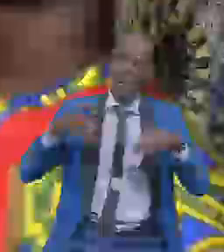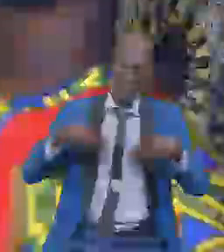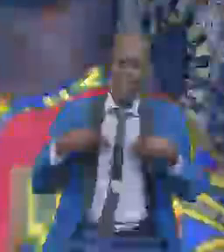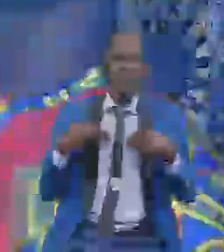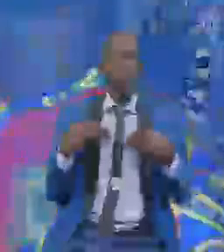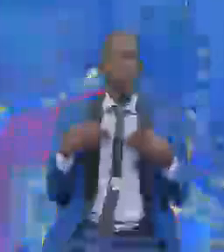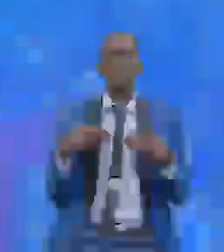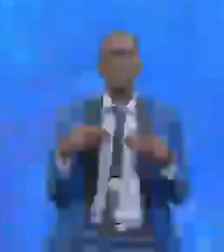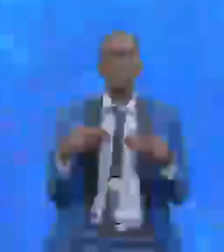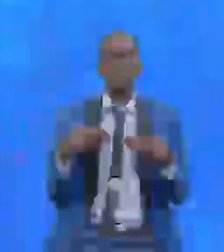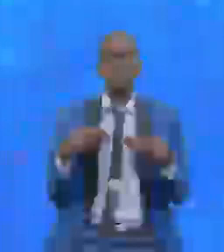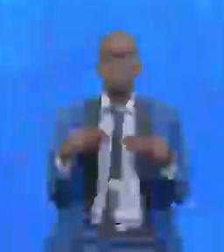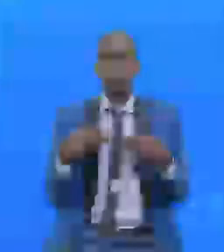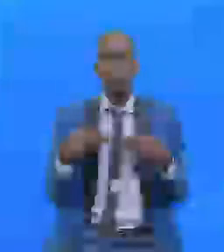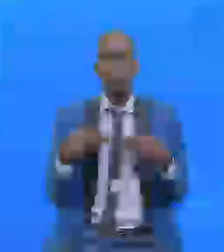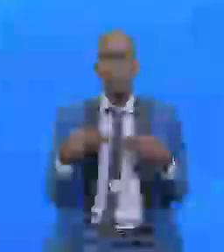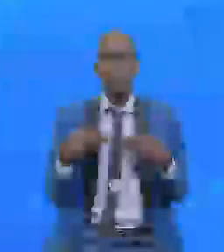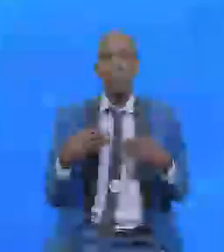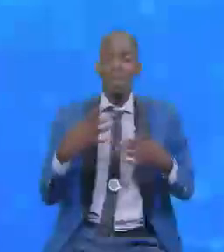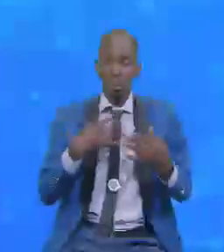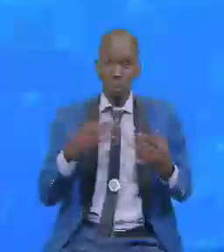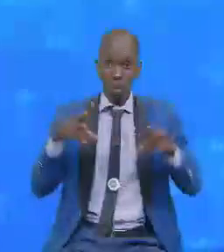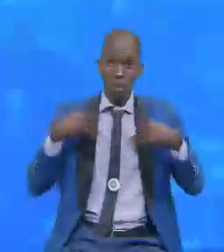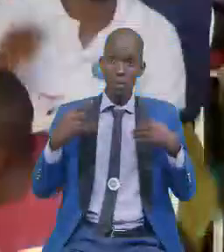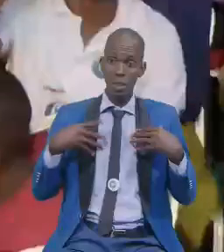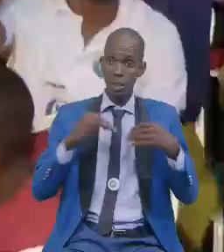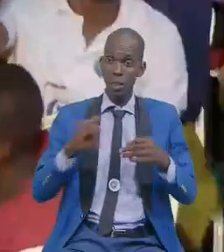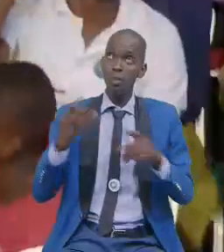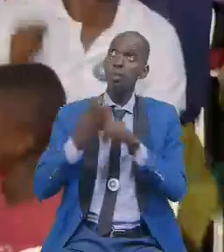heaven. And tonight, you are going to have it.